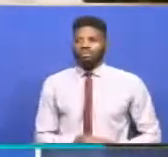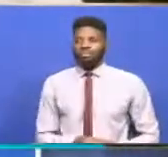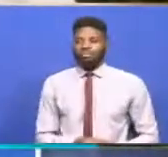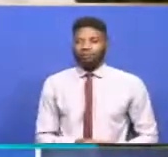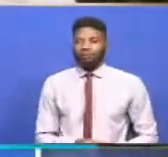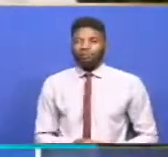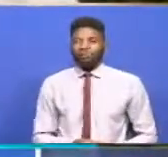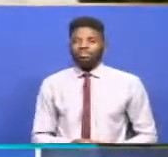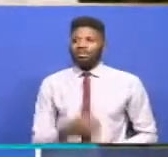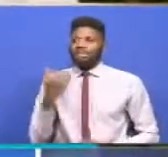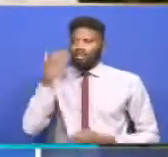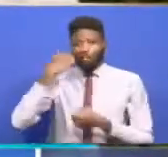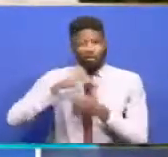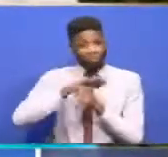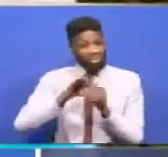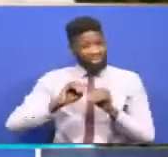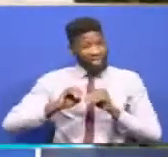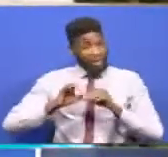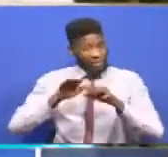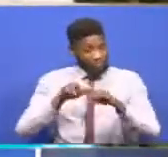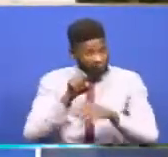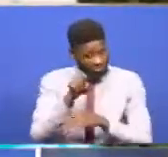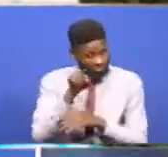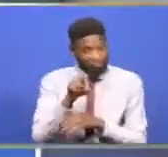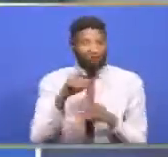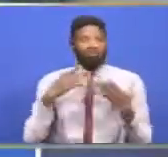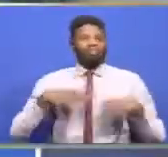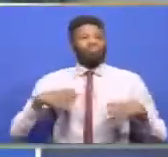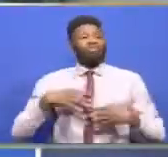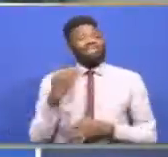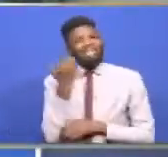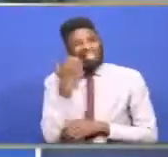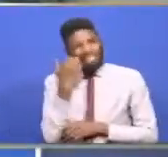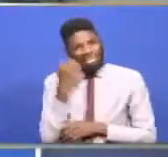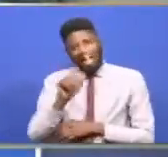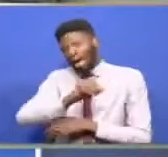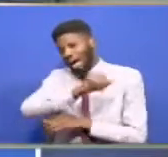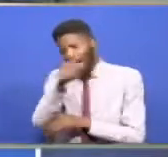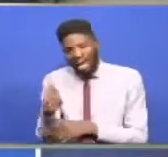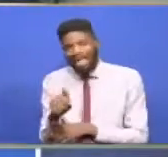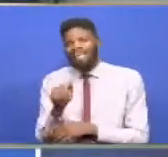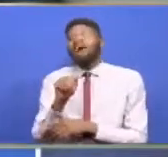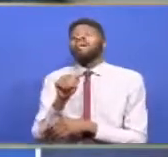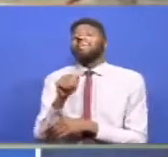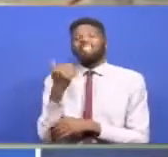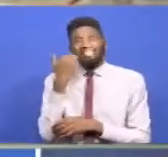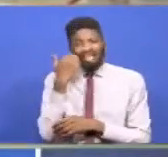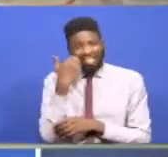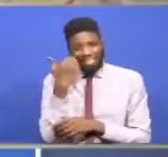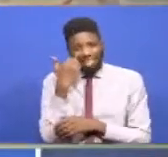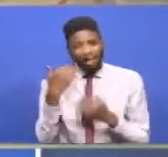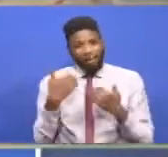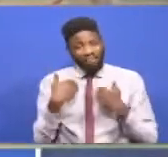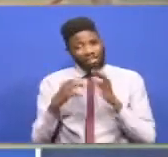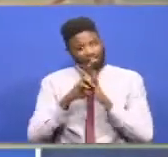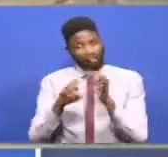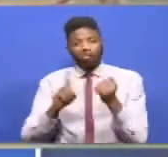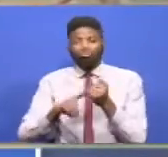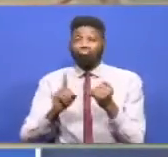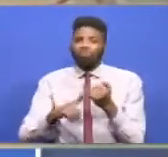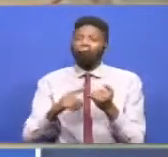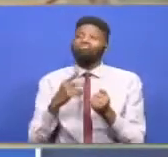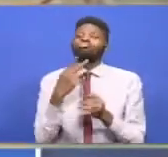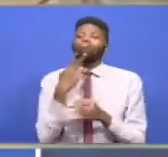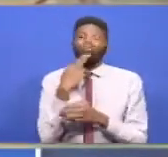The coronavirus pandemic has taken a toll on patients suffering from non-communicable diseases such as diabetes and hypertension,